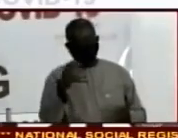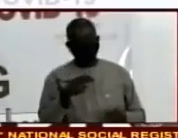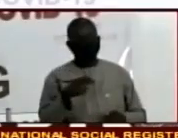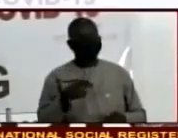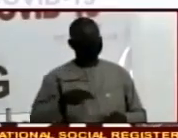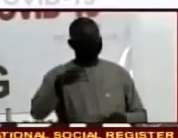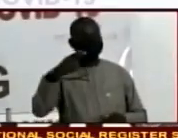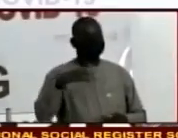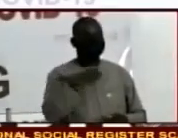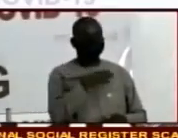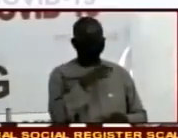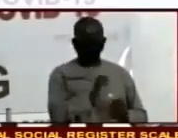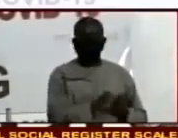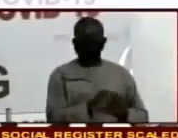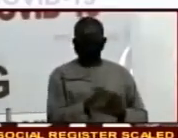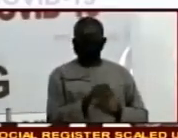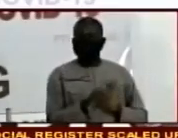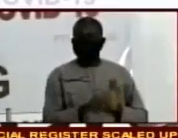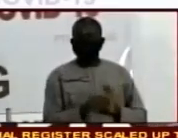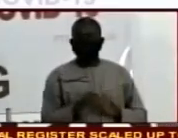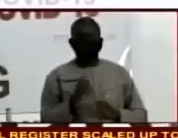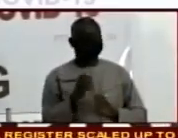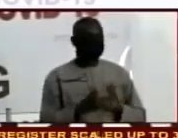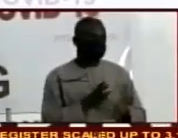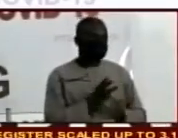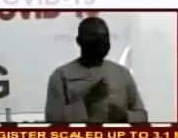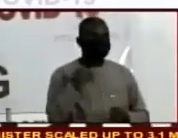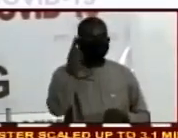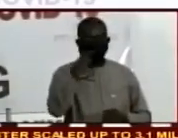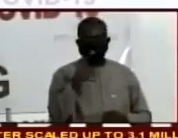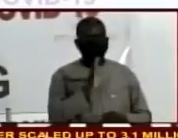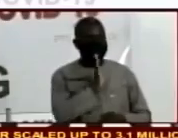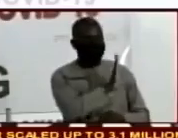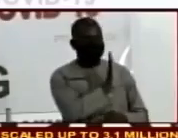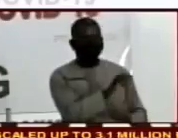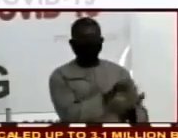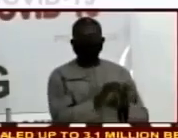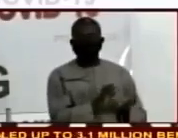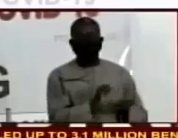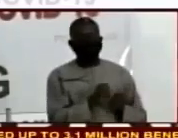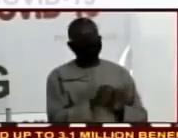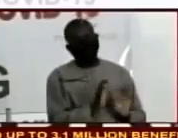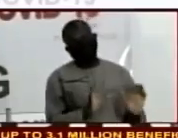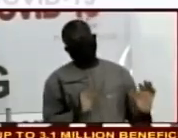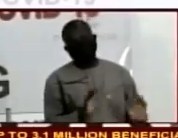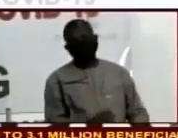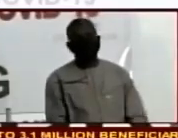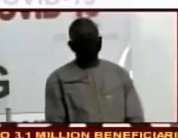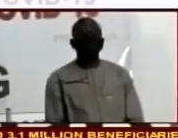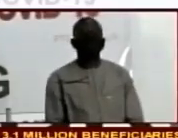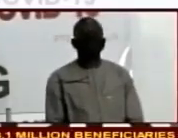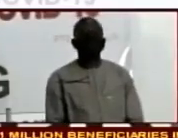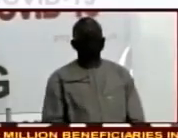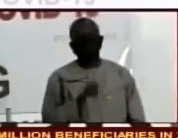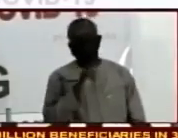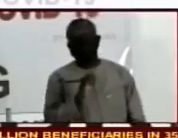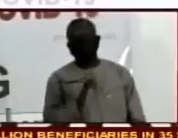and embassies around the world are also facing enormous resource challenges.